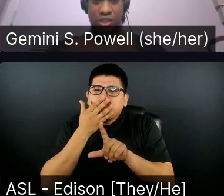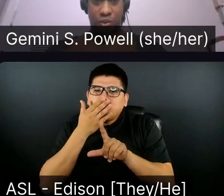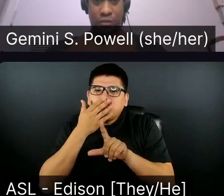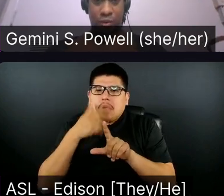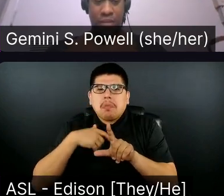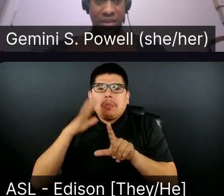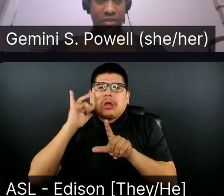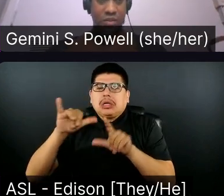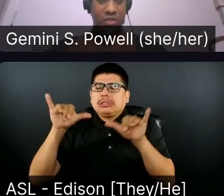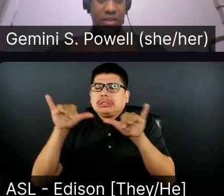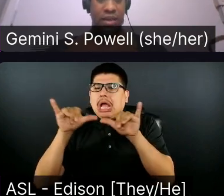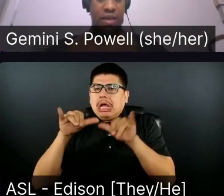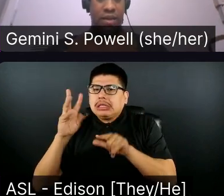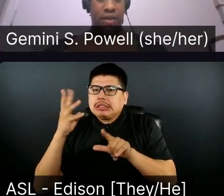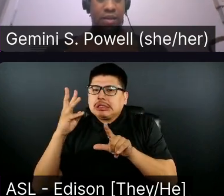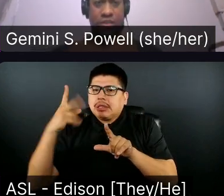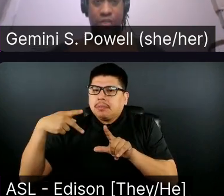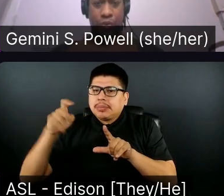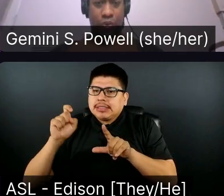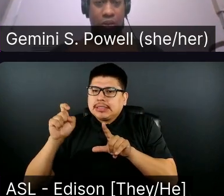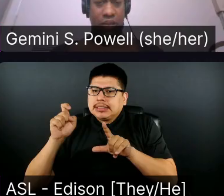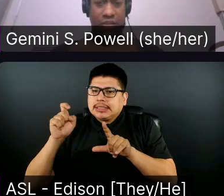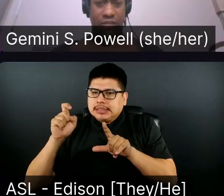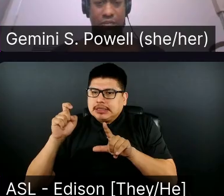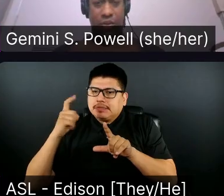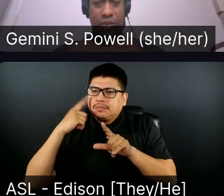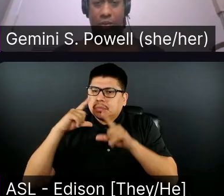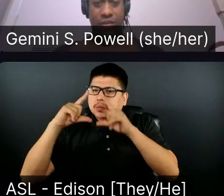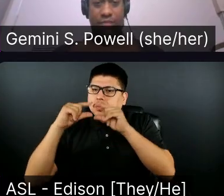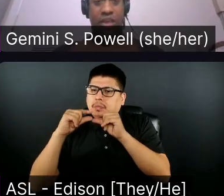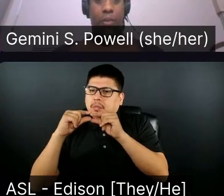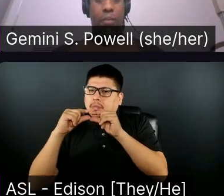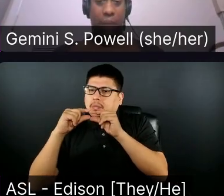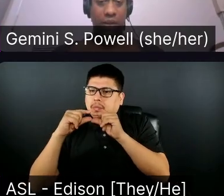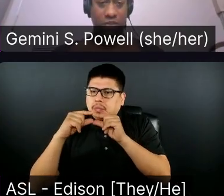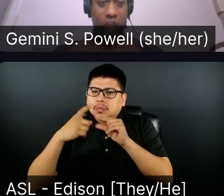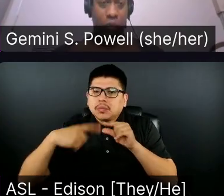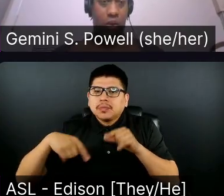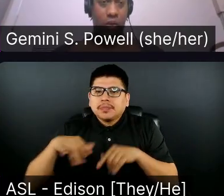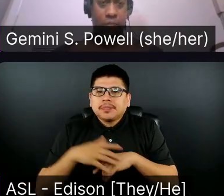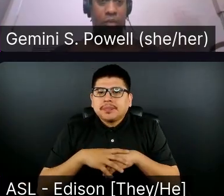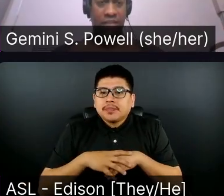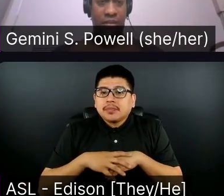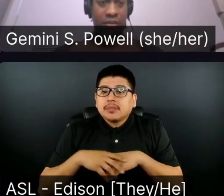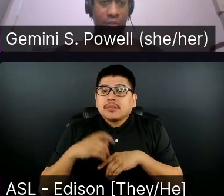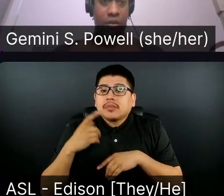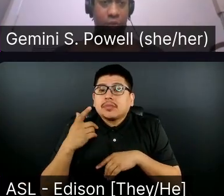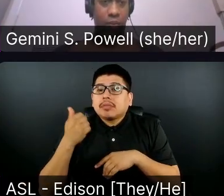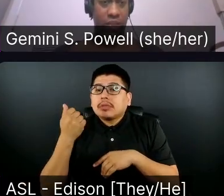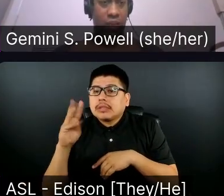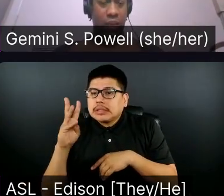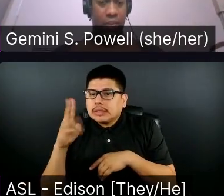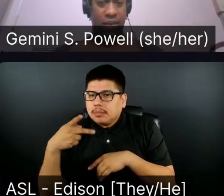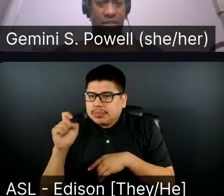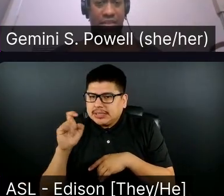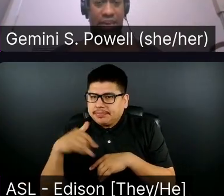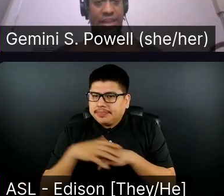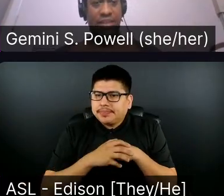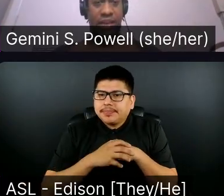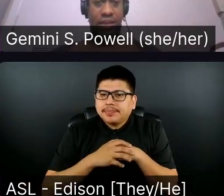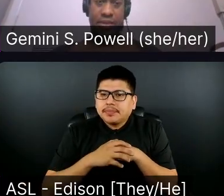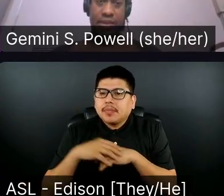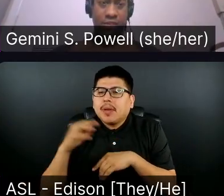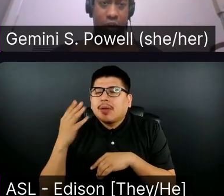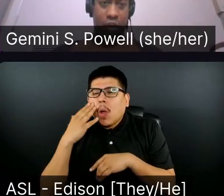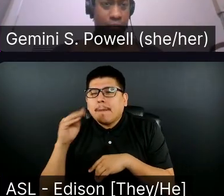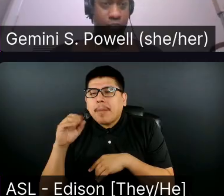which is just short for pixels. Those of you who are relatively familiar with, Microsoft Word or relatively familiar with pixel